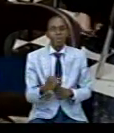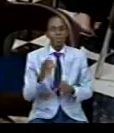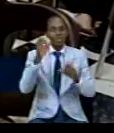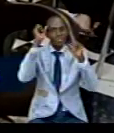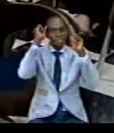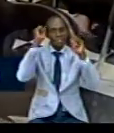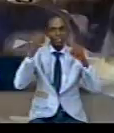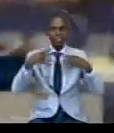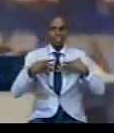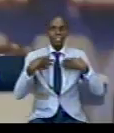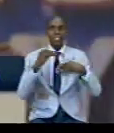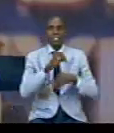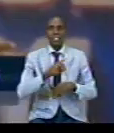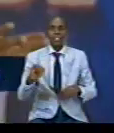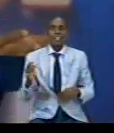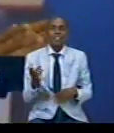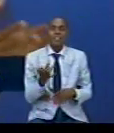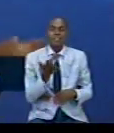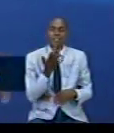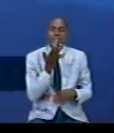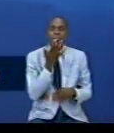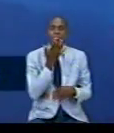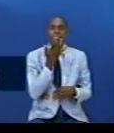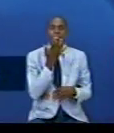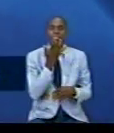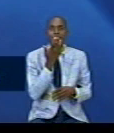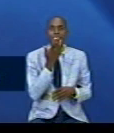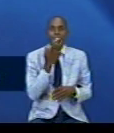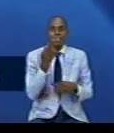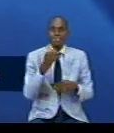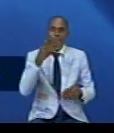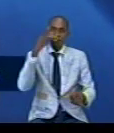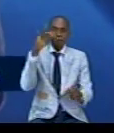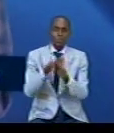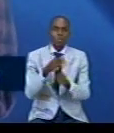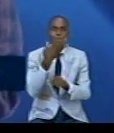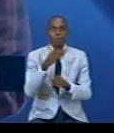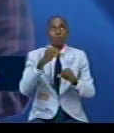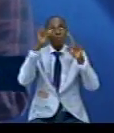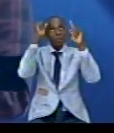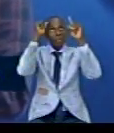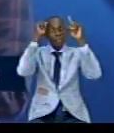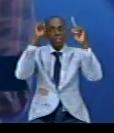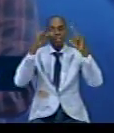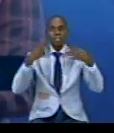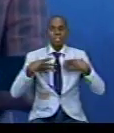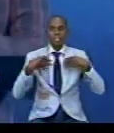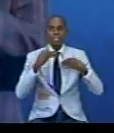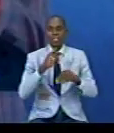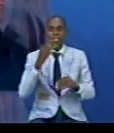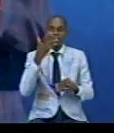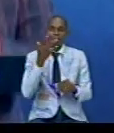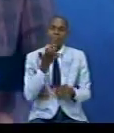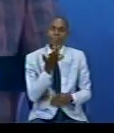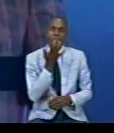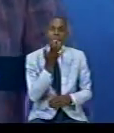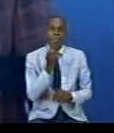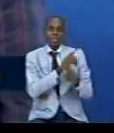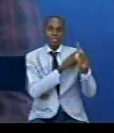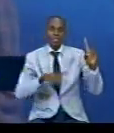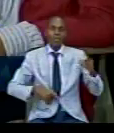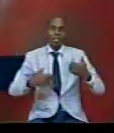The promise of his healing favor. The Lord has come to favor you